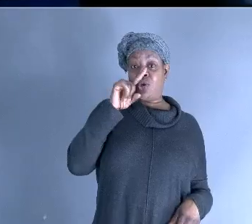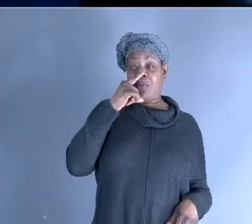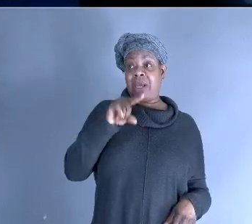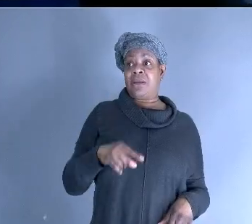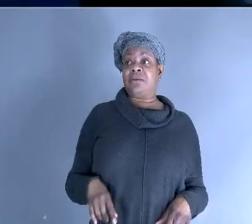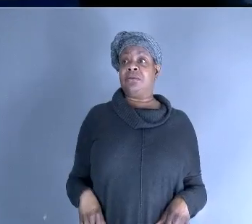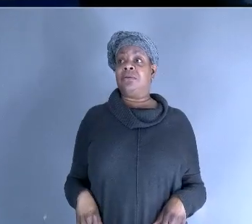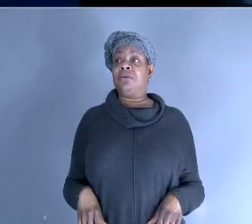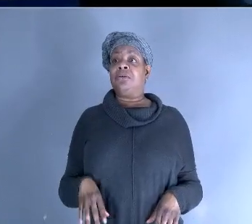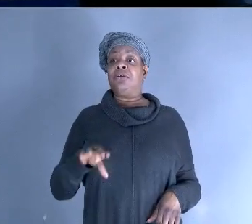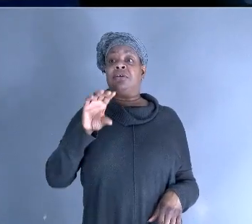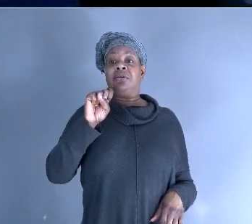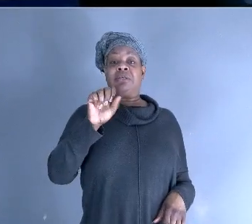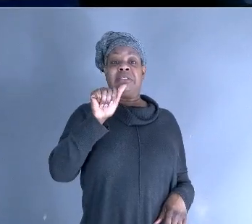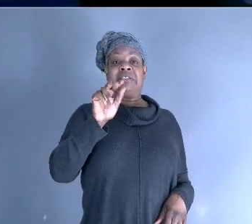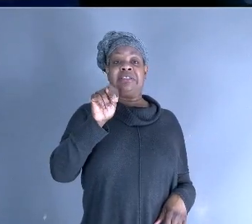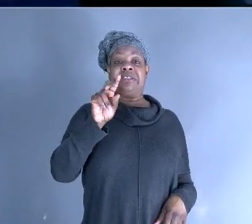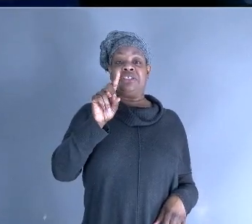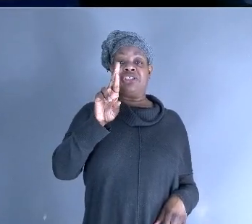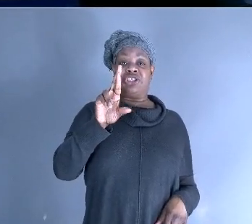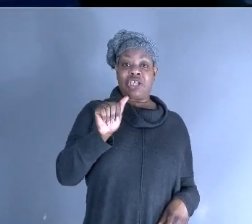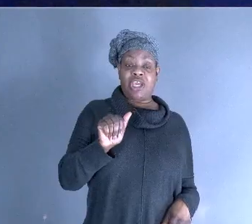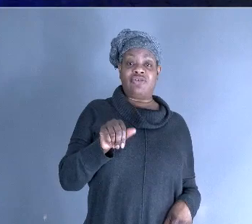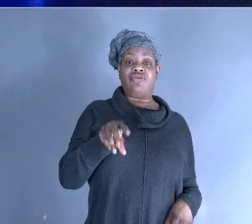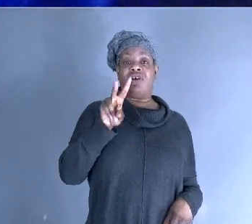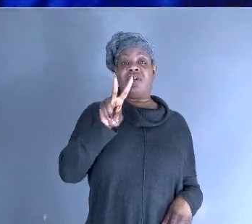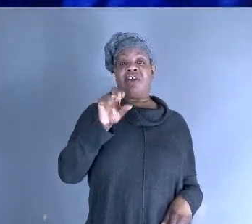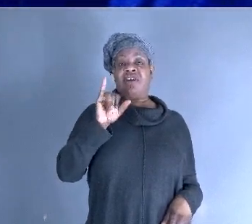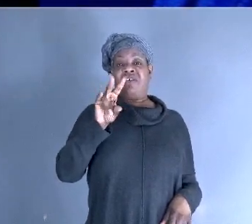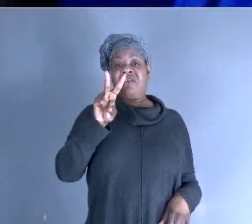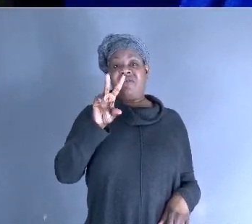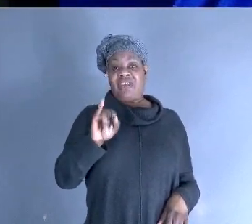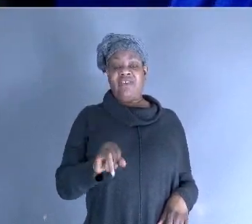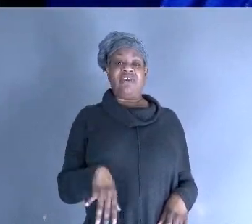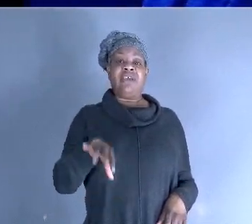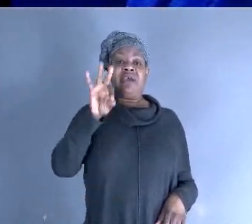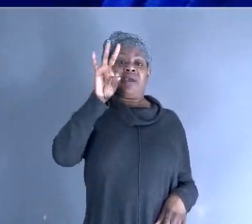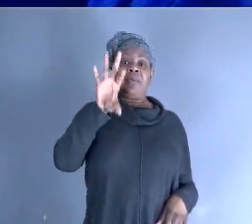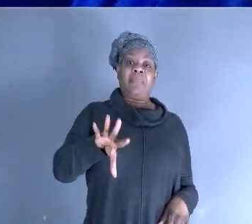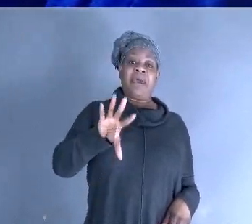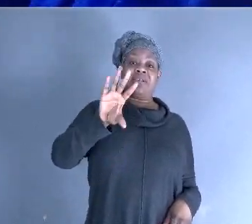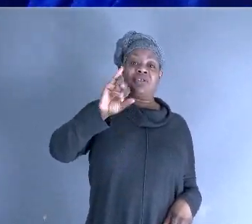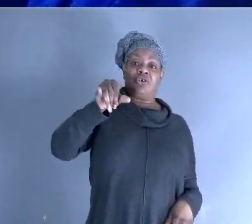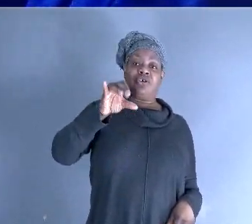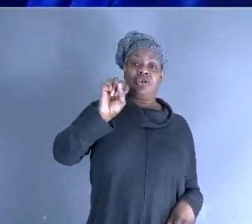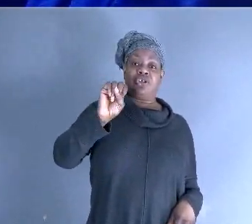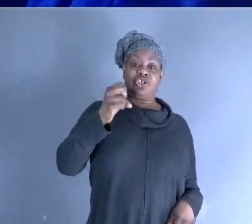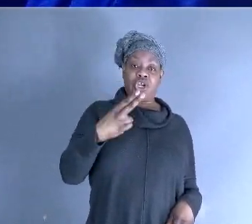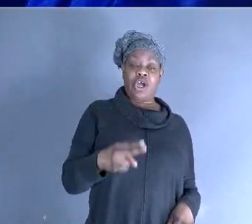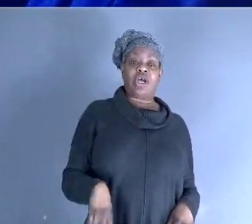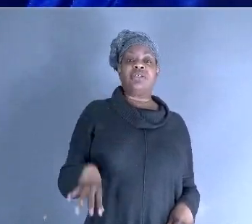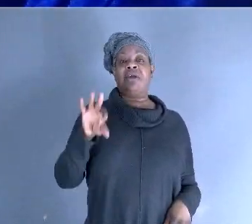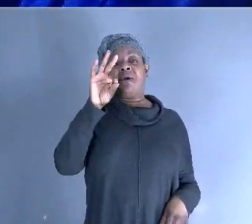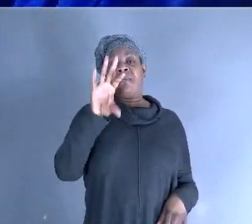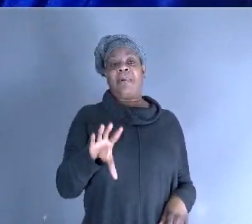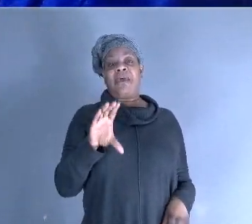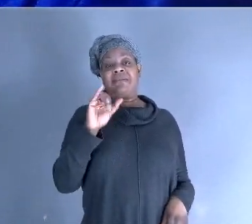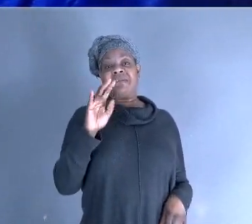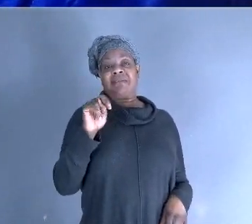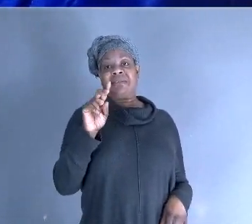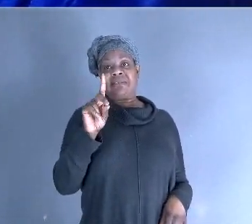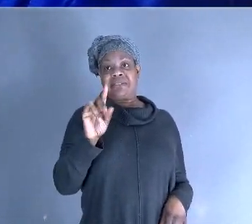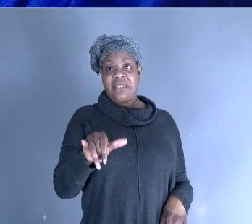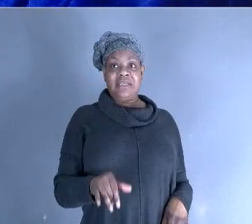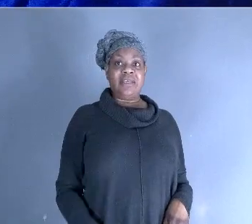And Sandra and Vivian, can you come? Pastor Josh in Mississippi, can you come up? S.A. Pastor Roberson, my lovely